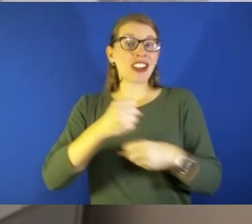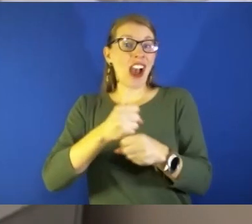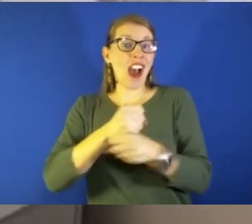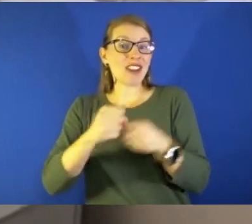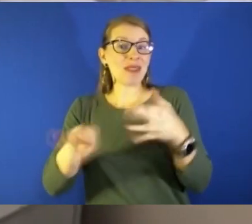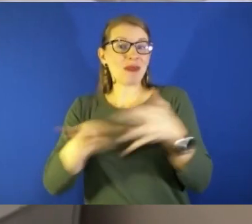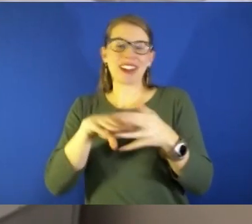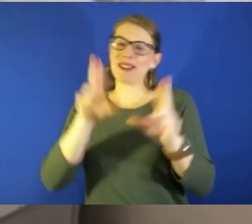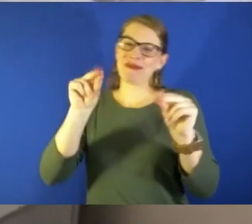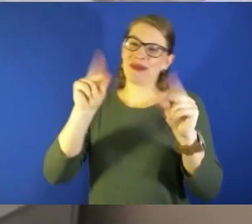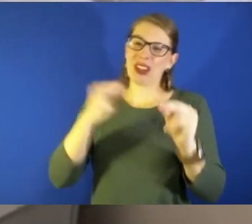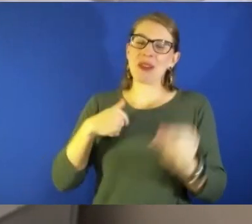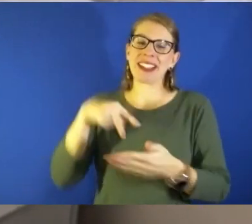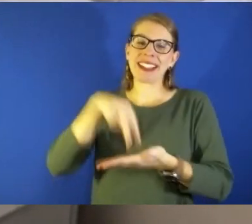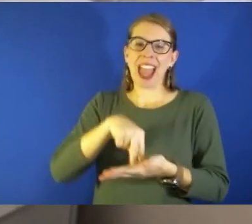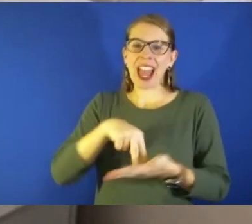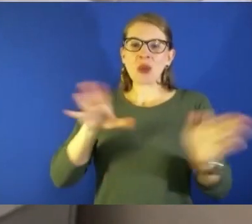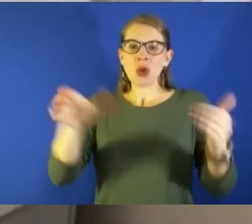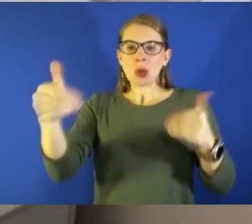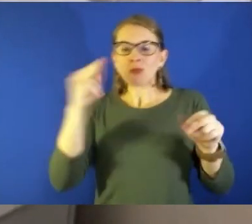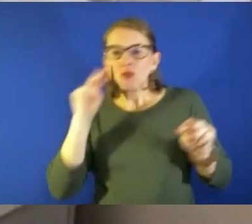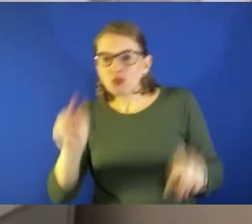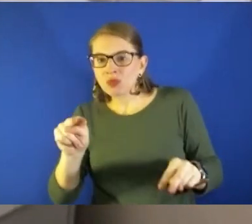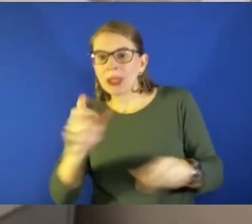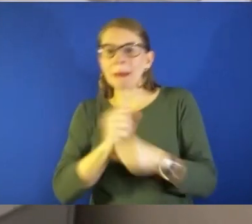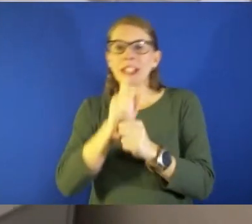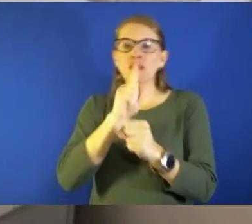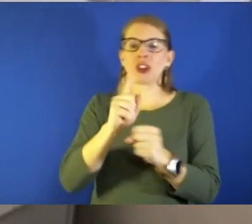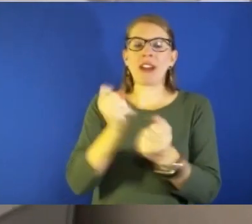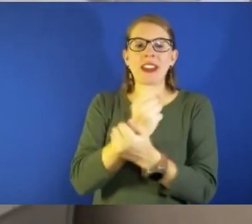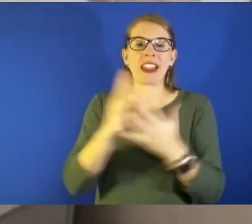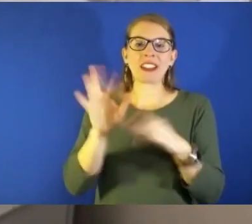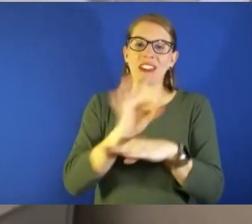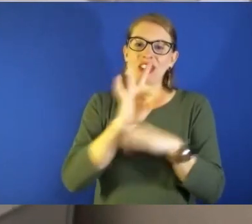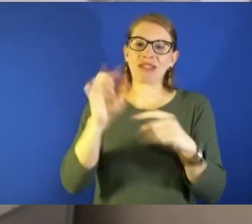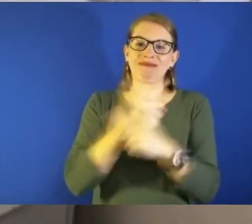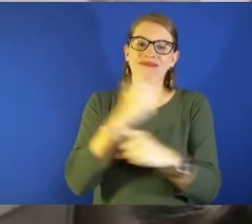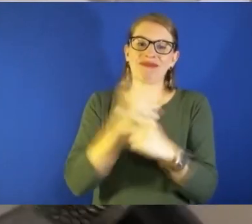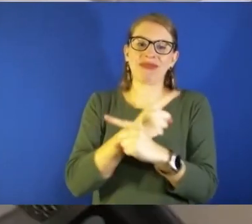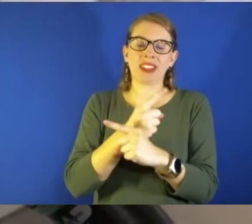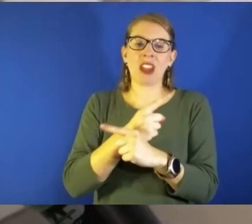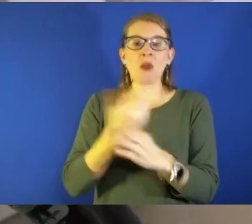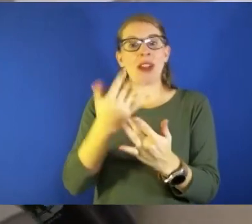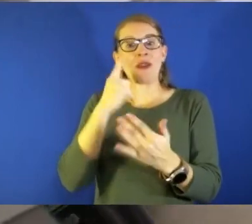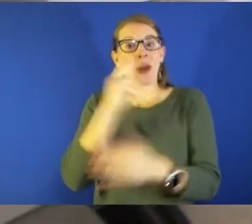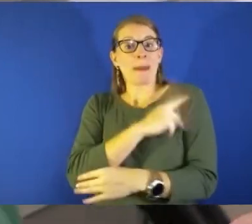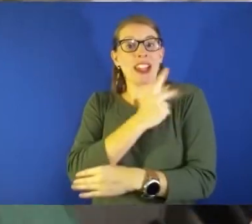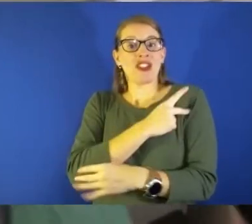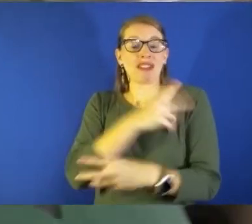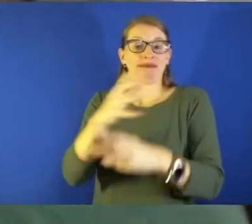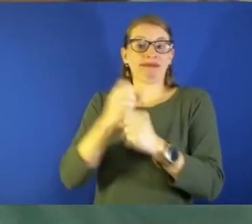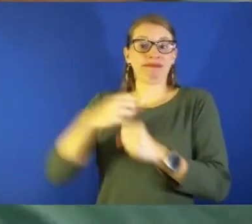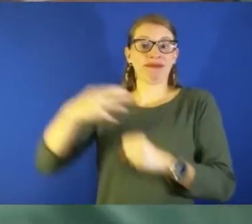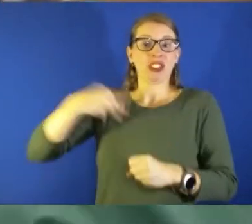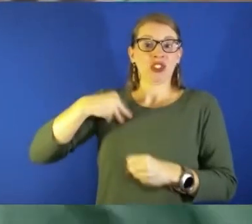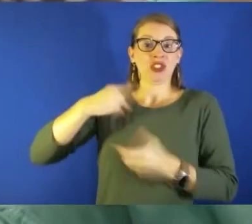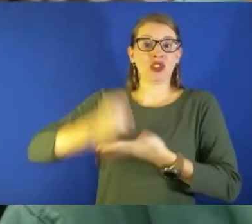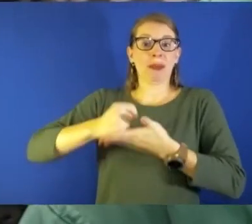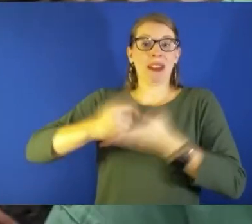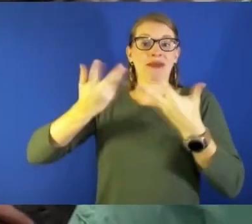room, making sure everything's functioning and just monitoring the patient while they receive their treatment. Okay. Thank you, Dr.